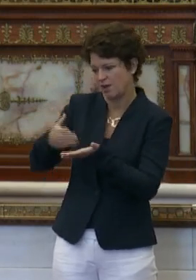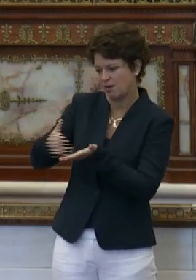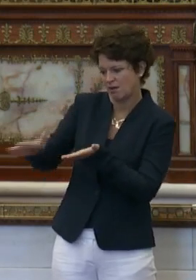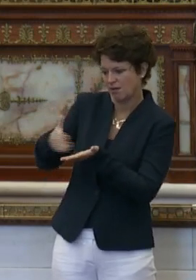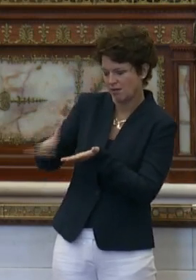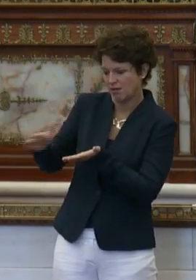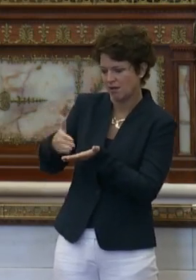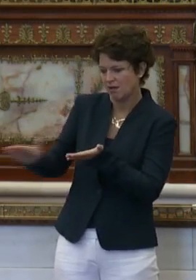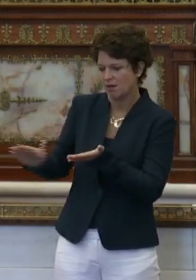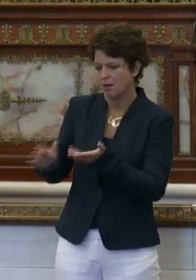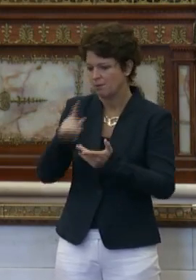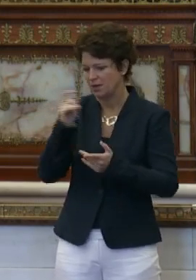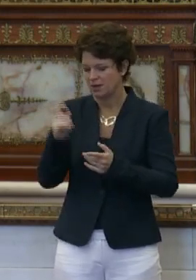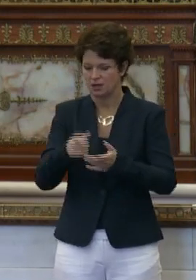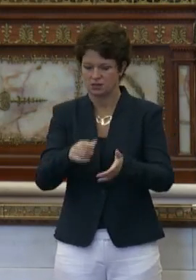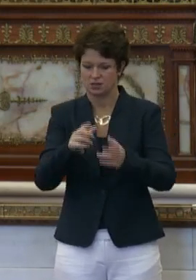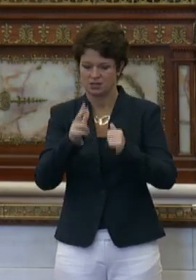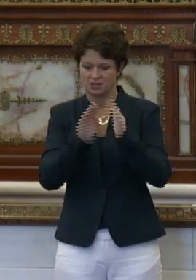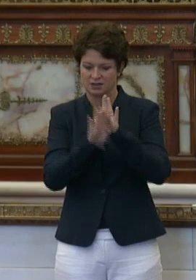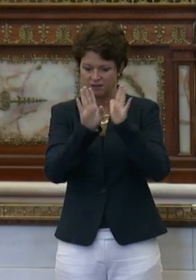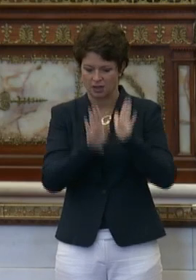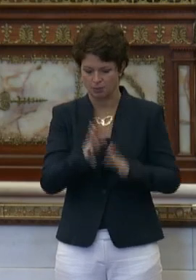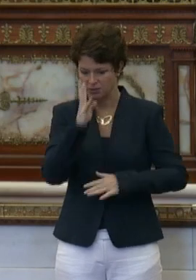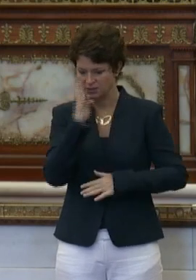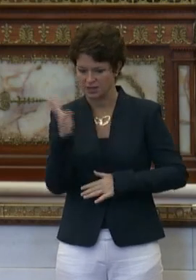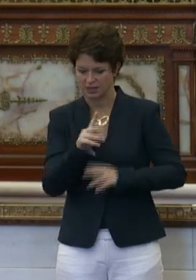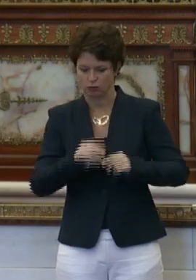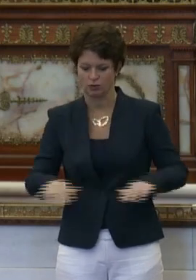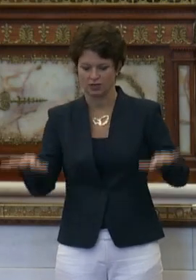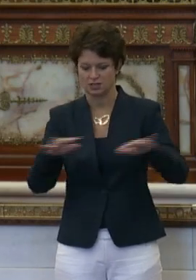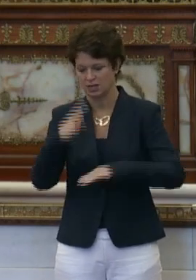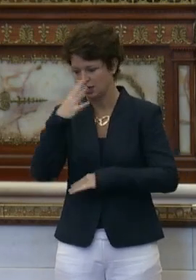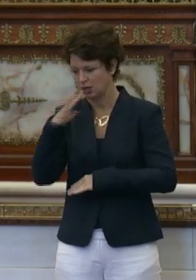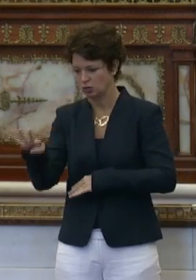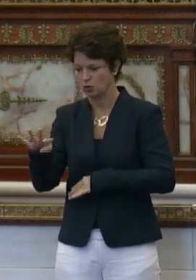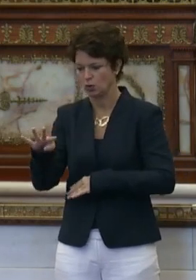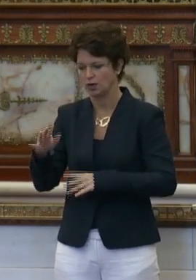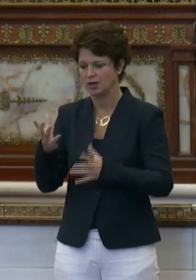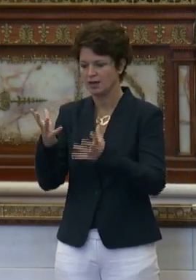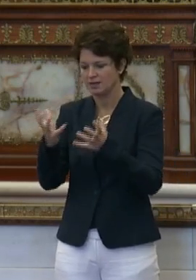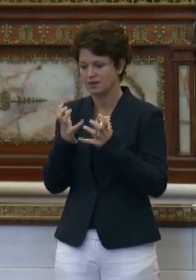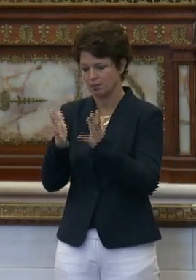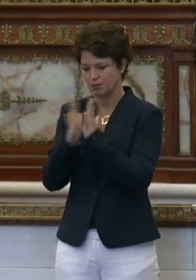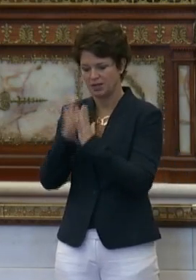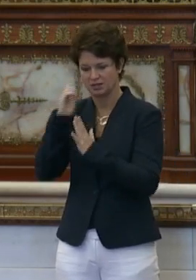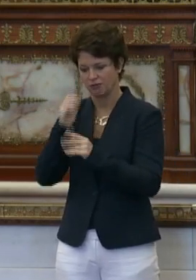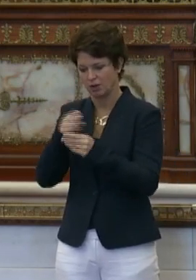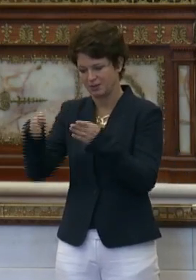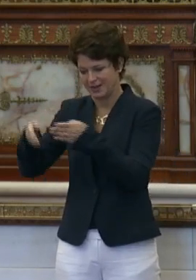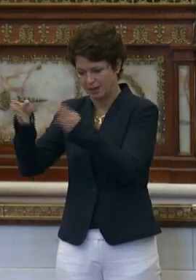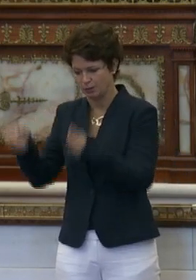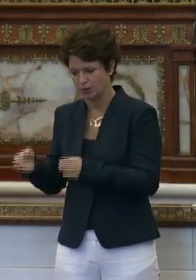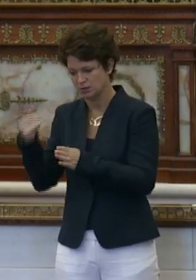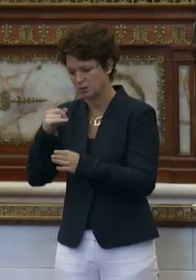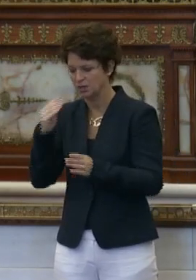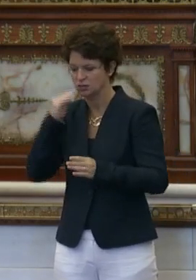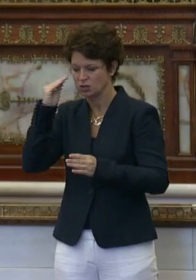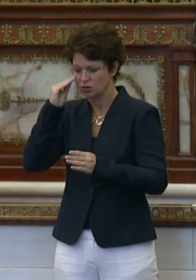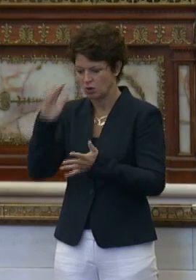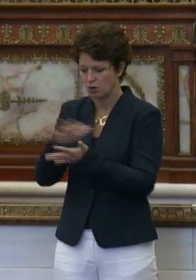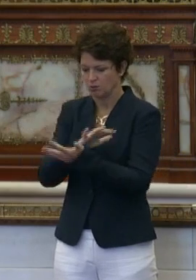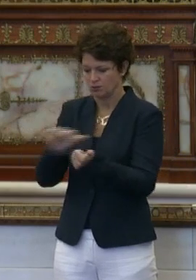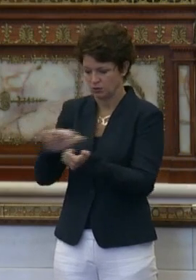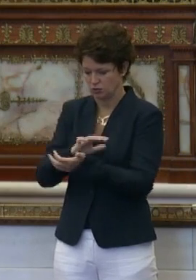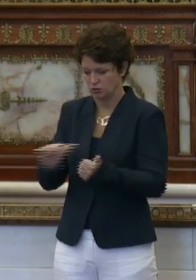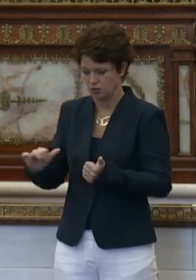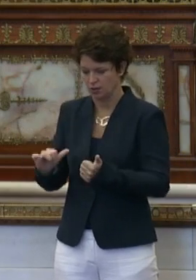predatory developers have acquired property, neglected real estate, and ignored the pleas of neighbors upset about the impact of construction on their homes and open spaces.